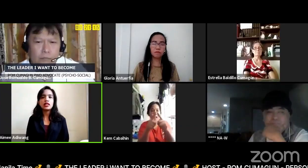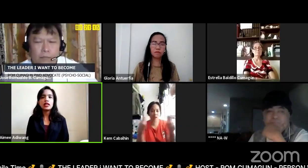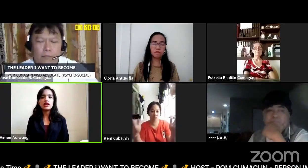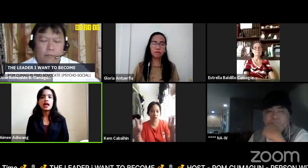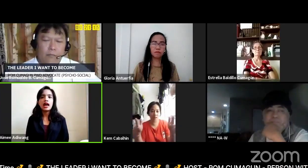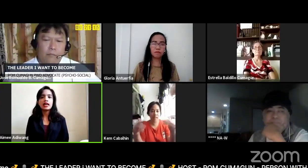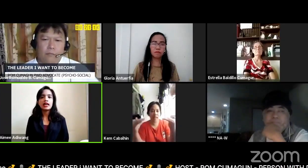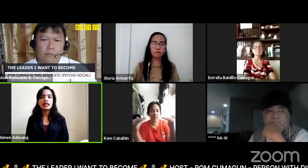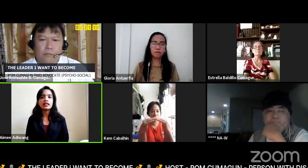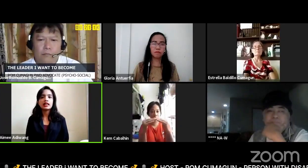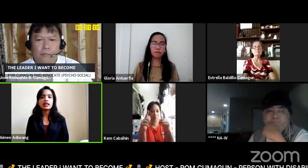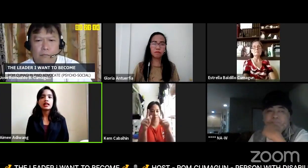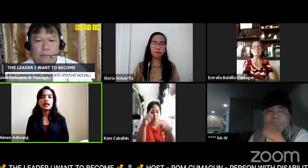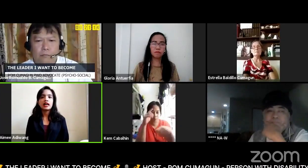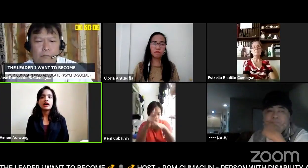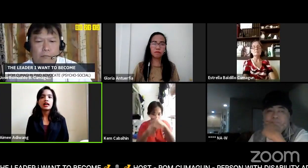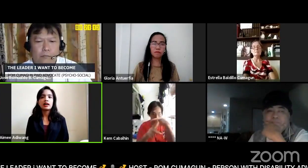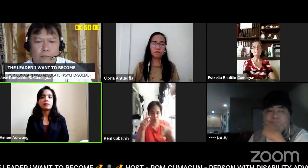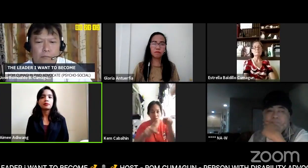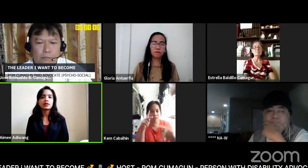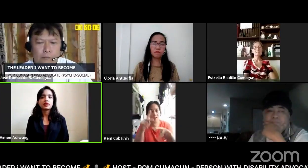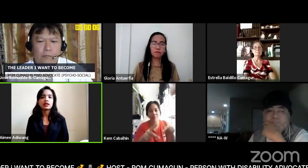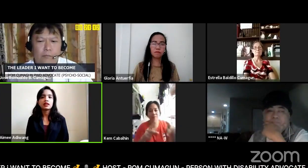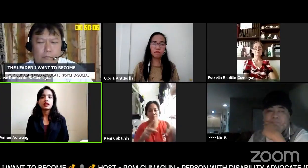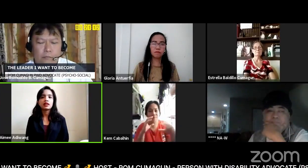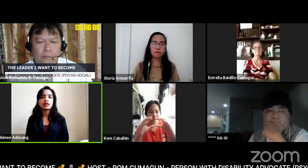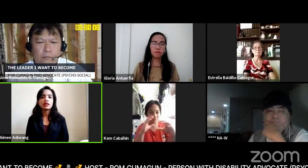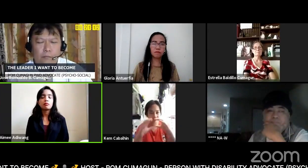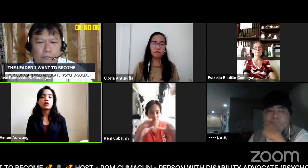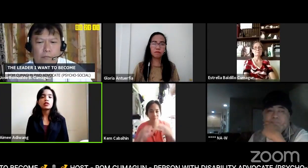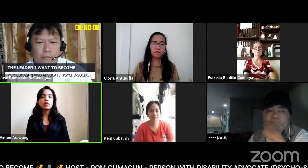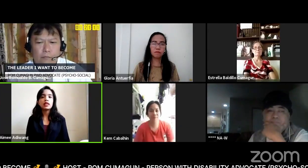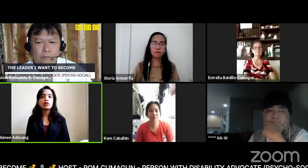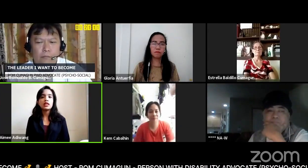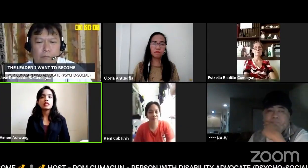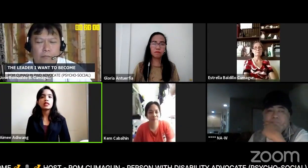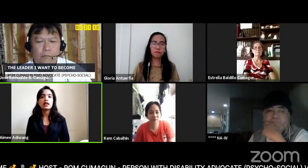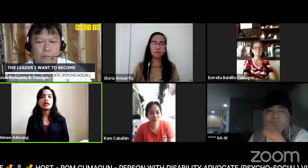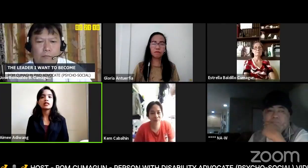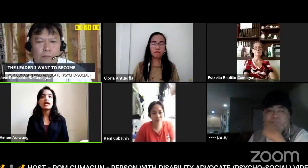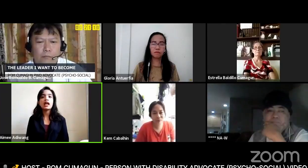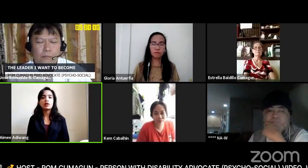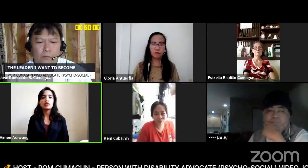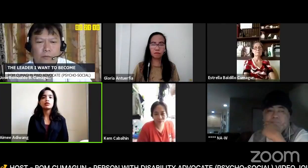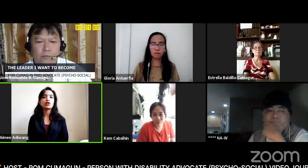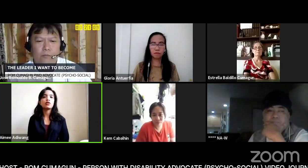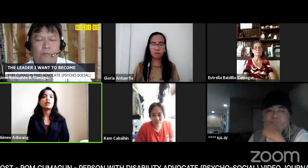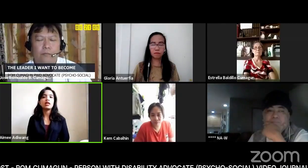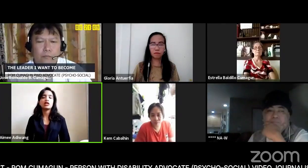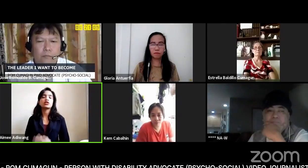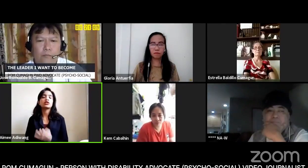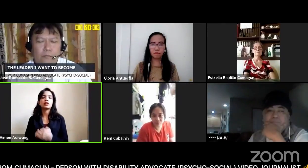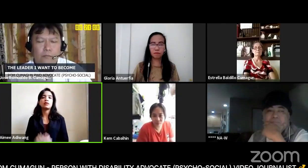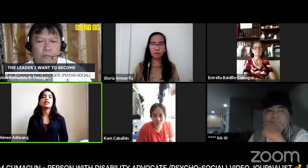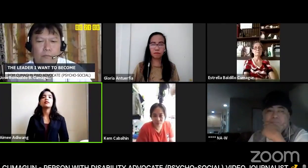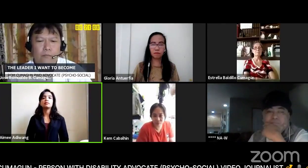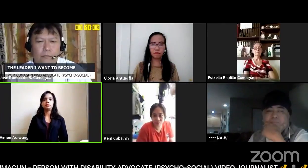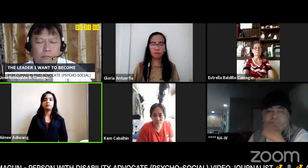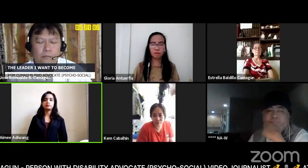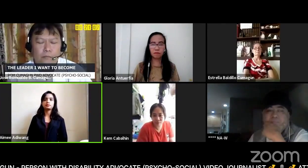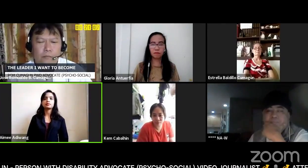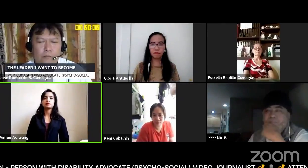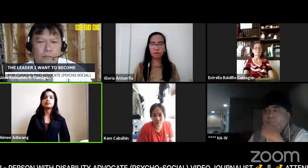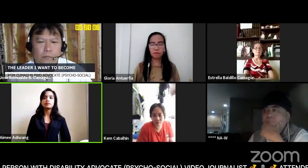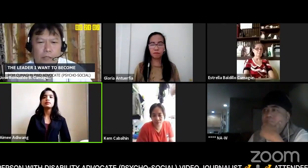and I can uh, mostly what I do is sign language for communication as well.